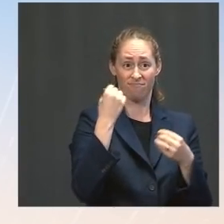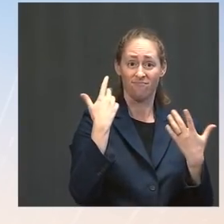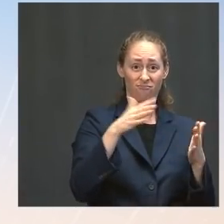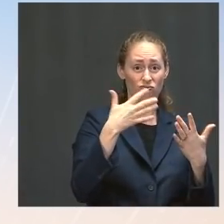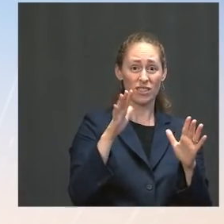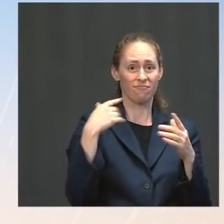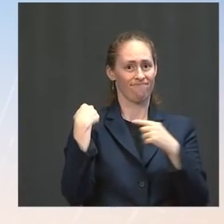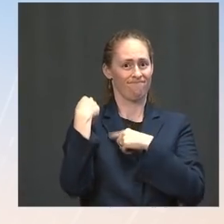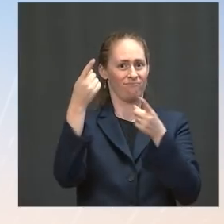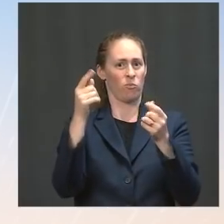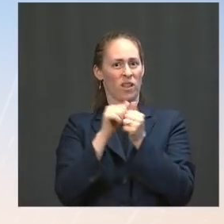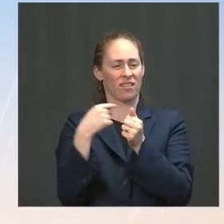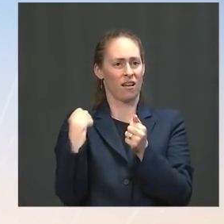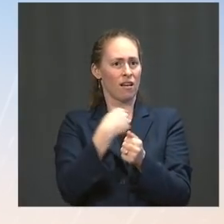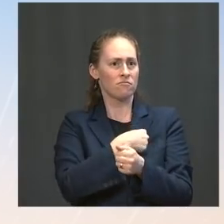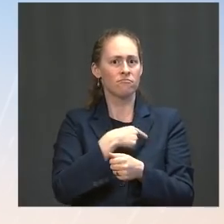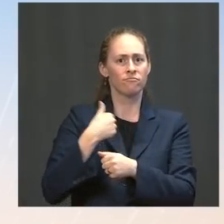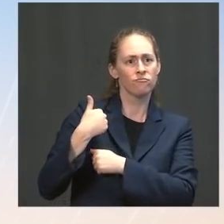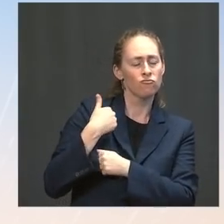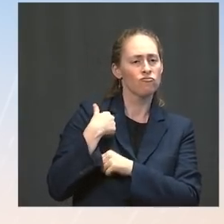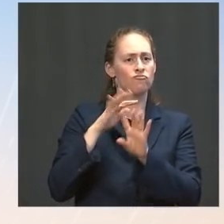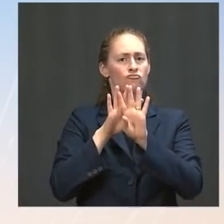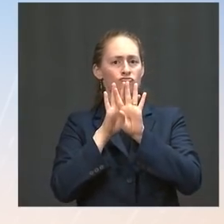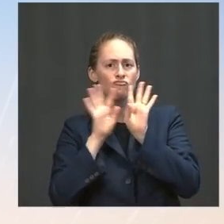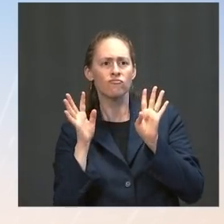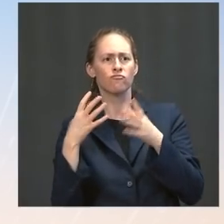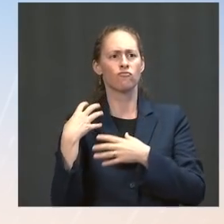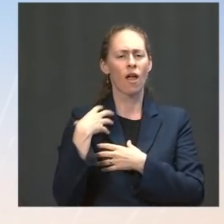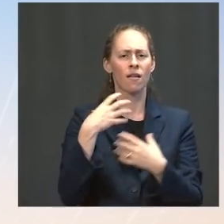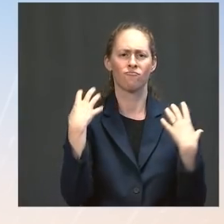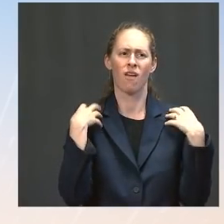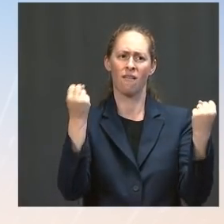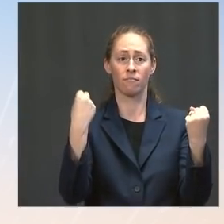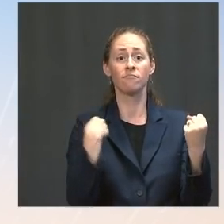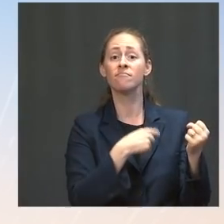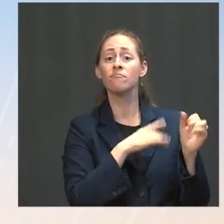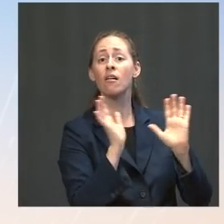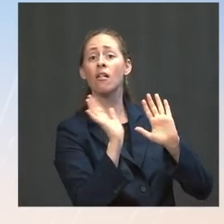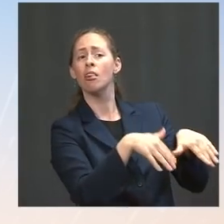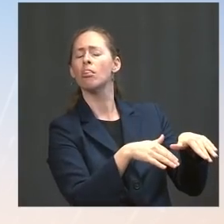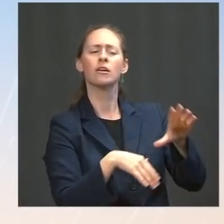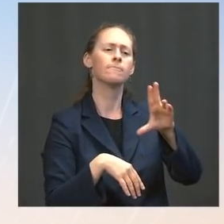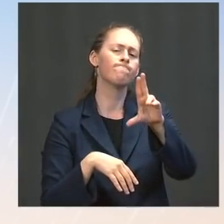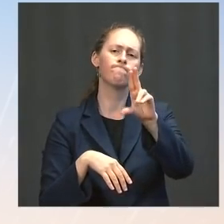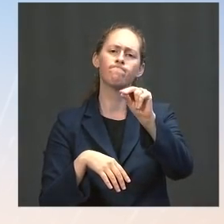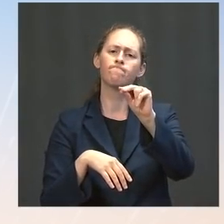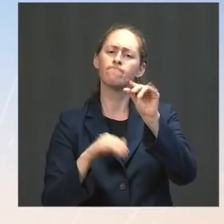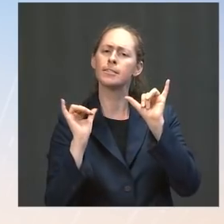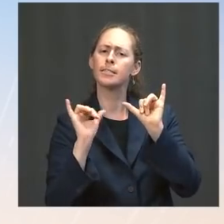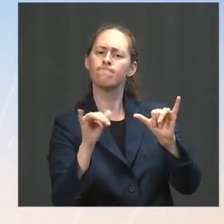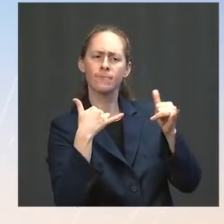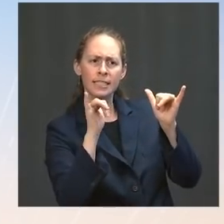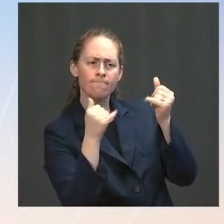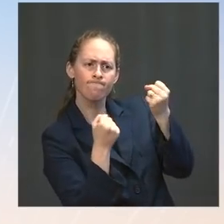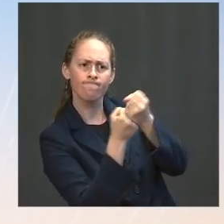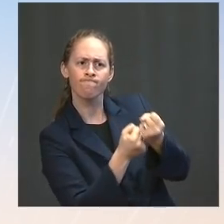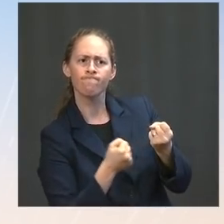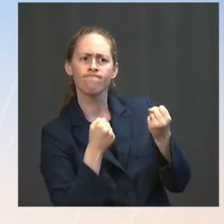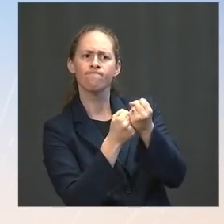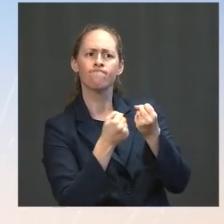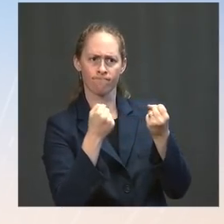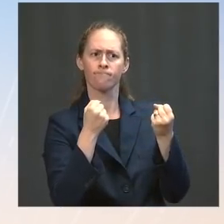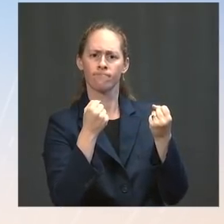haven't we heard the president say the United States does not negotiate with terrorists? Is that still the U.S. policy? Well, of course it